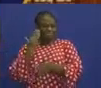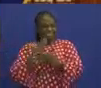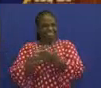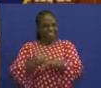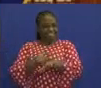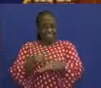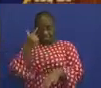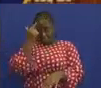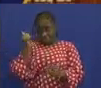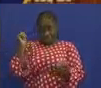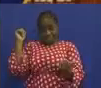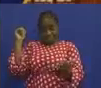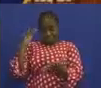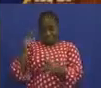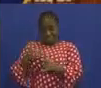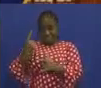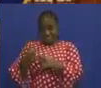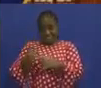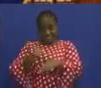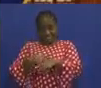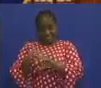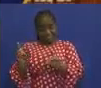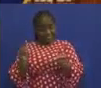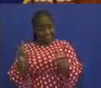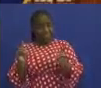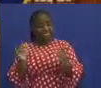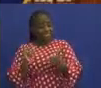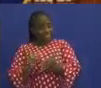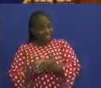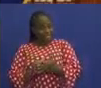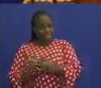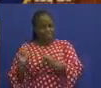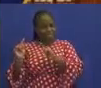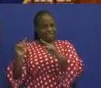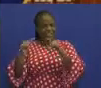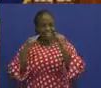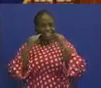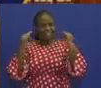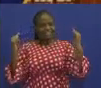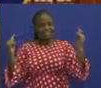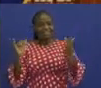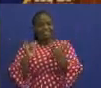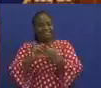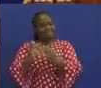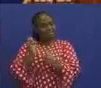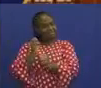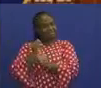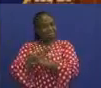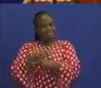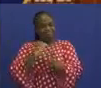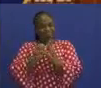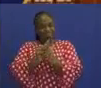I had hoped that the next time I did so, I'll come to announce that we were ready to lift